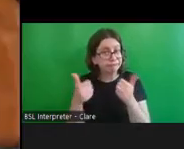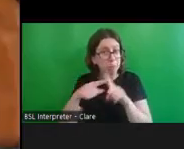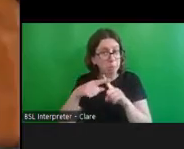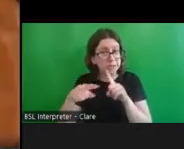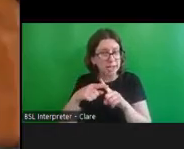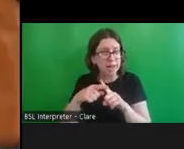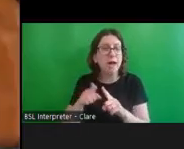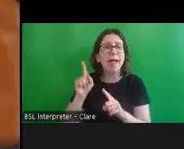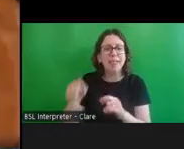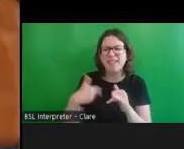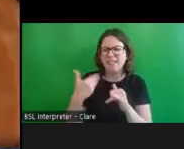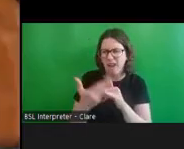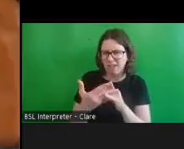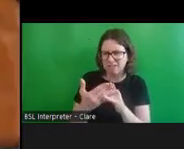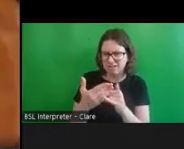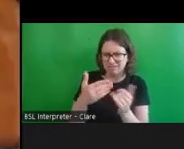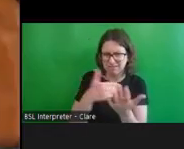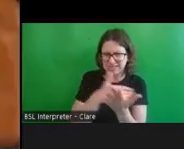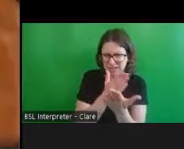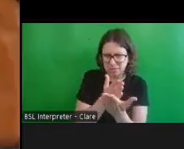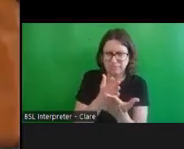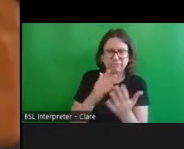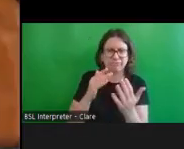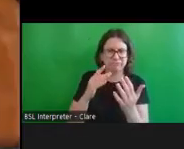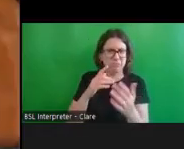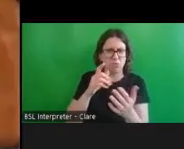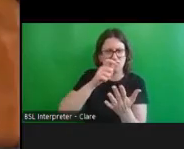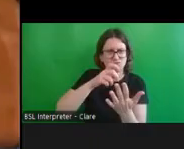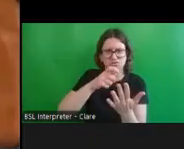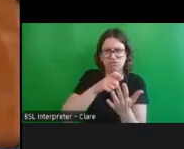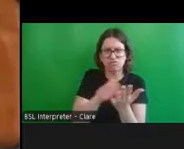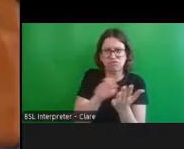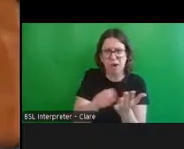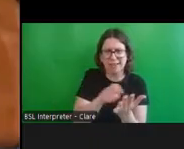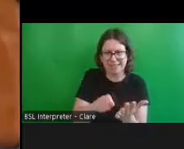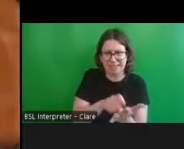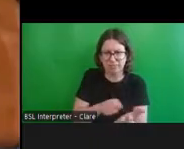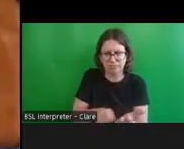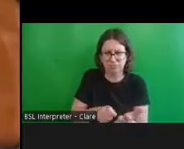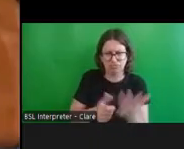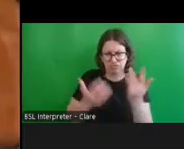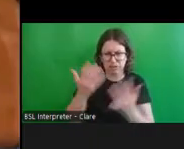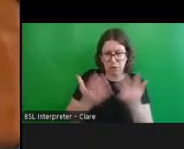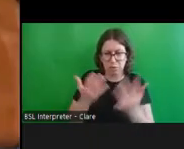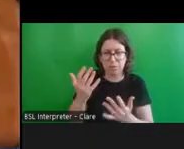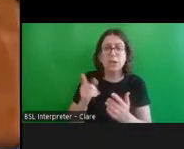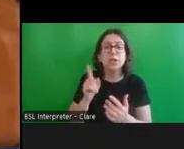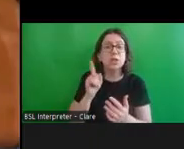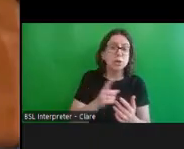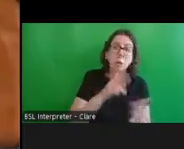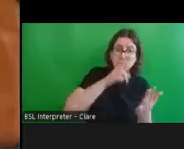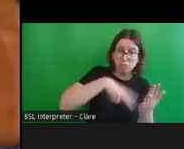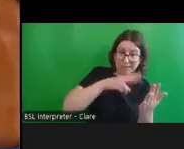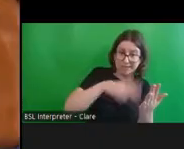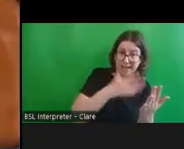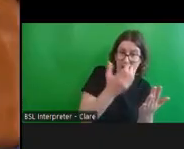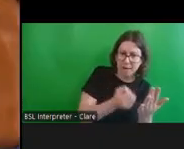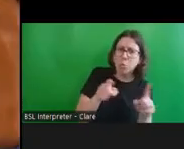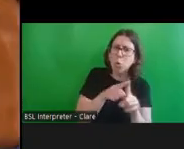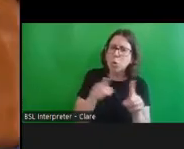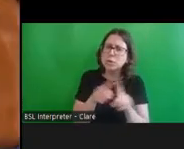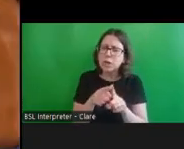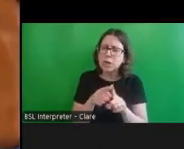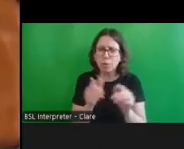results. So as well as the reading, which was the main slides that we've seen so far, we also look at writing and